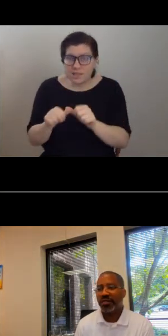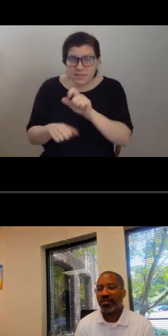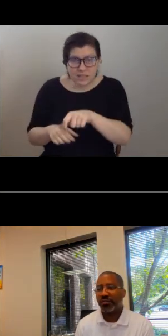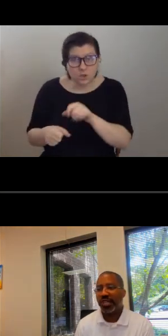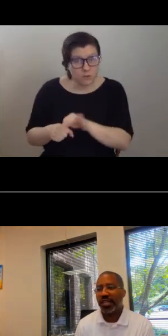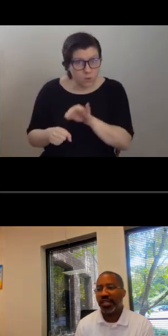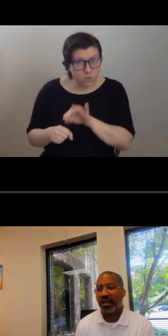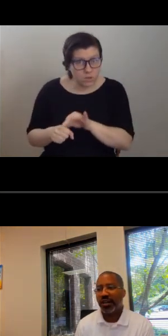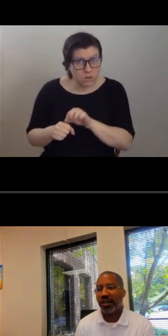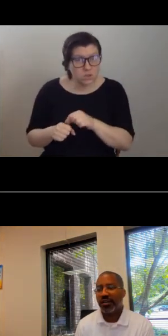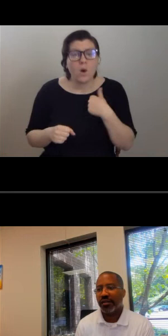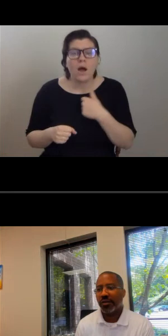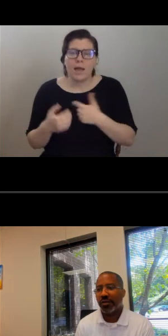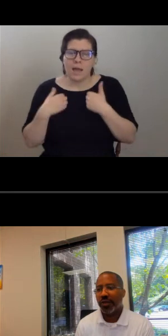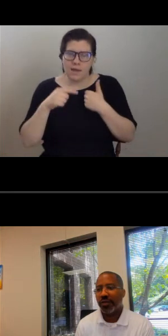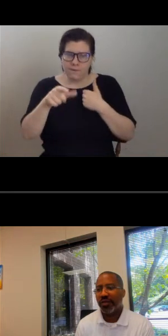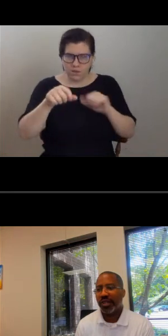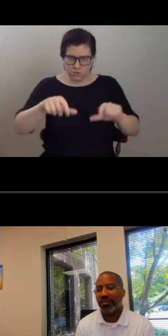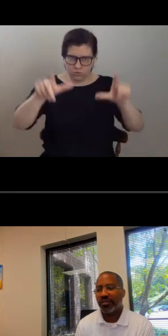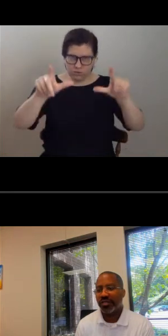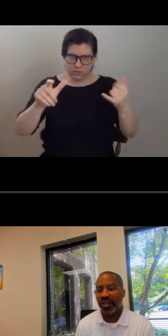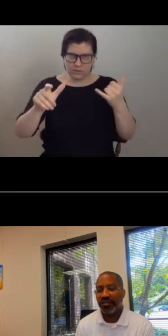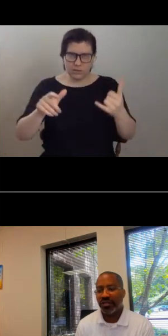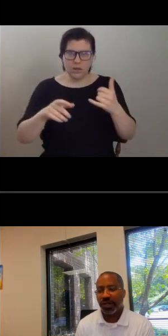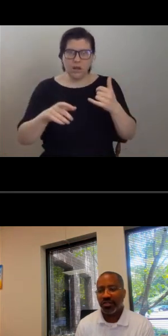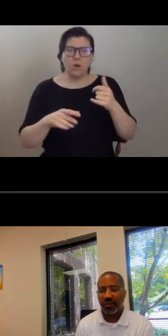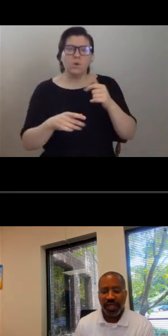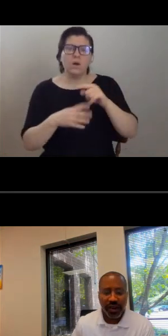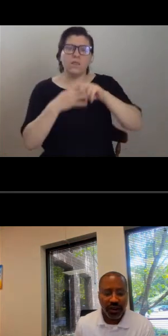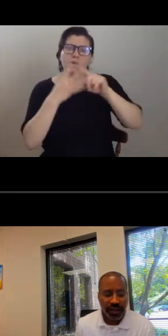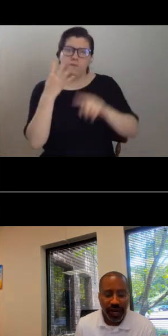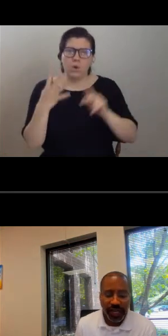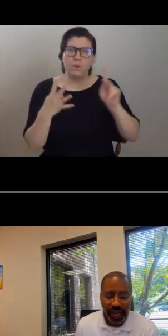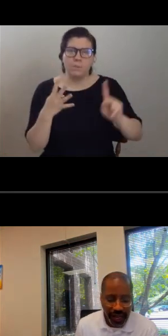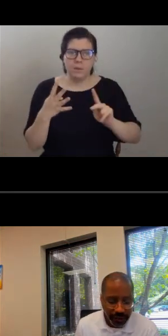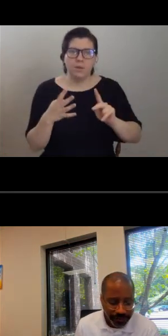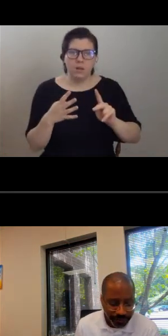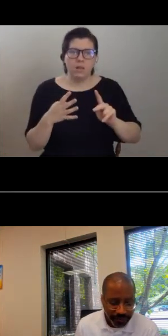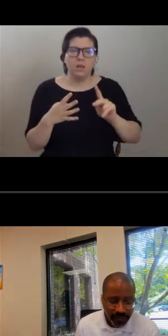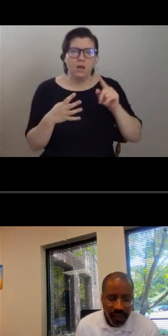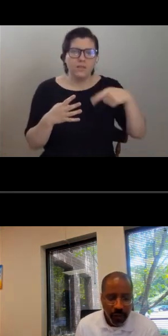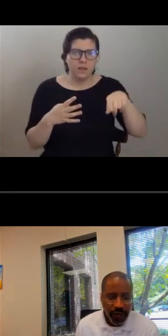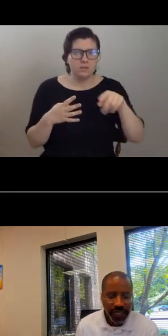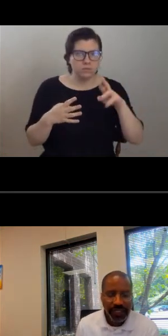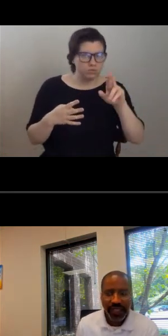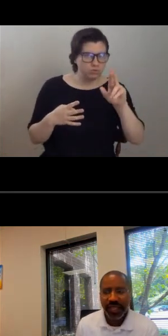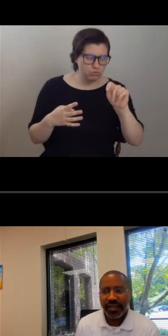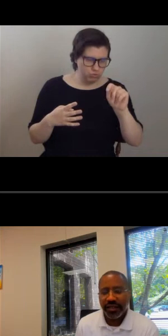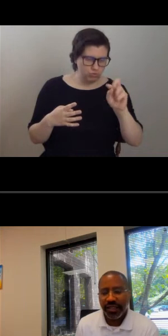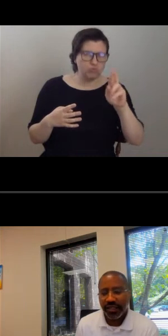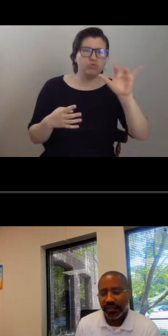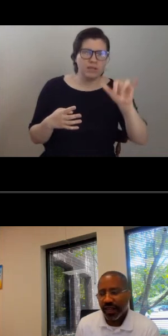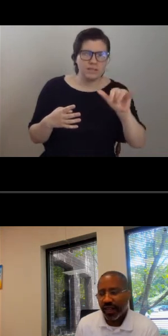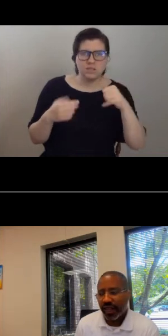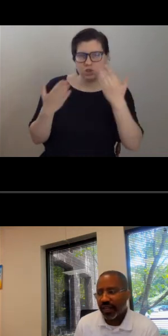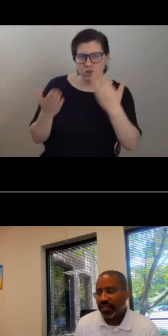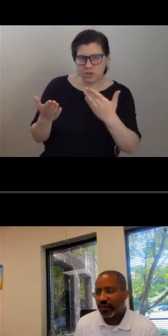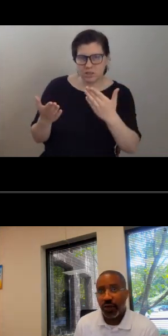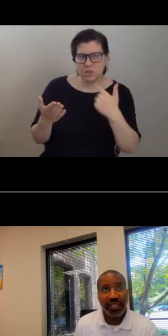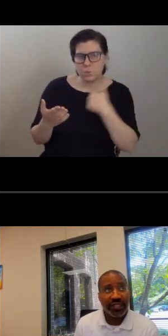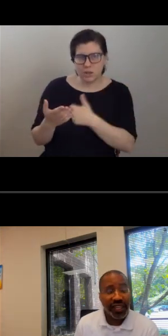up on the screen the core people that she suggested we should be calling right now. What I did here is